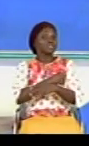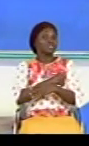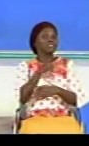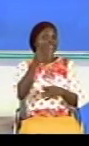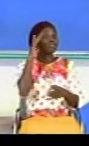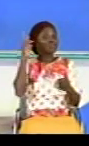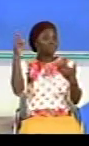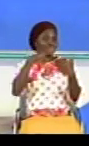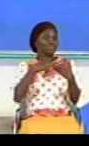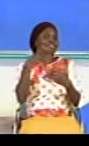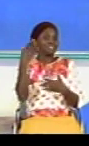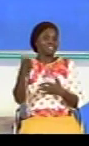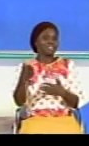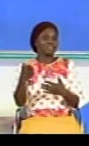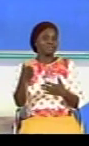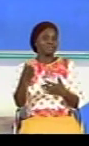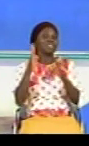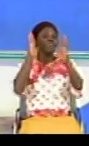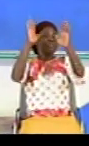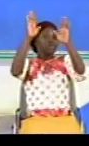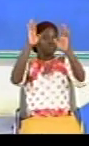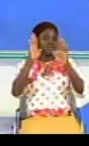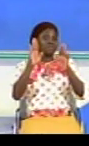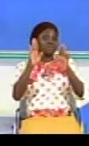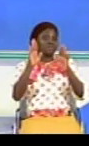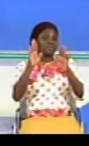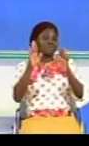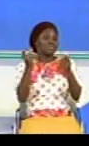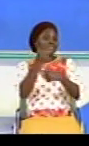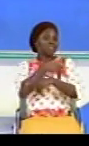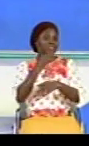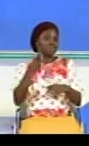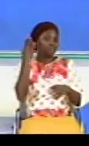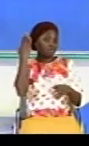Marvelous, wonderful days of the past, you are returning there.